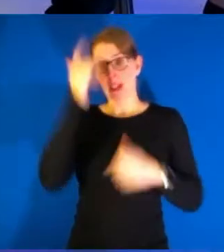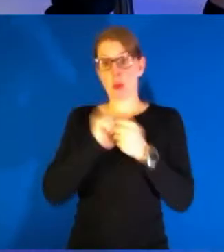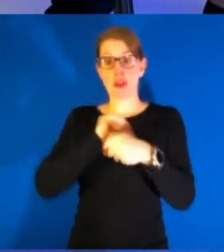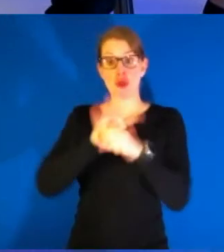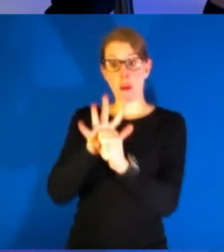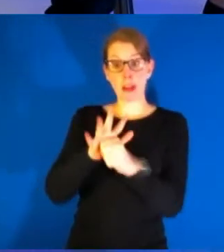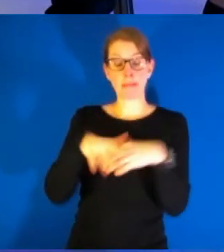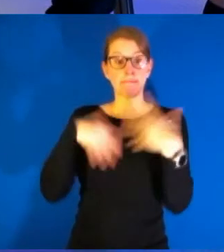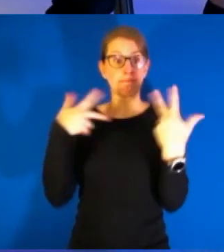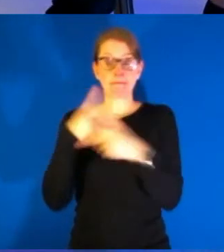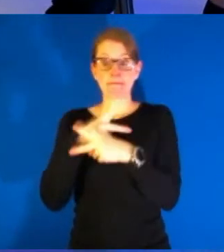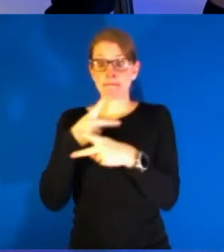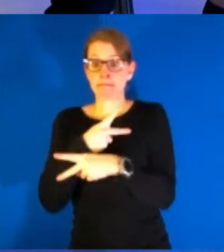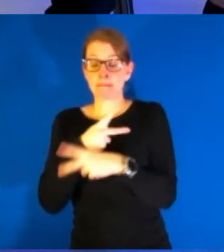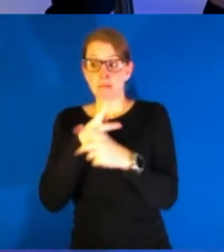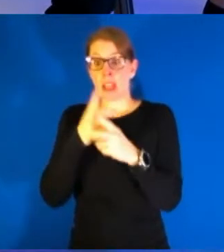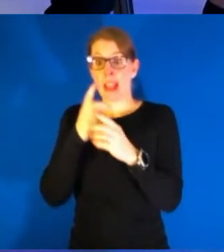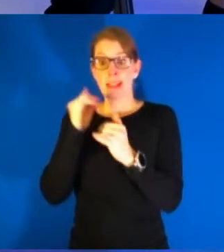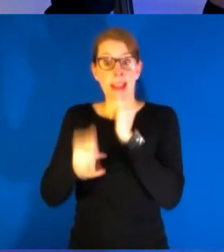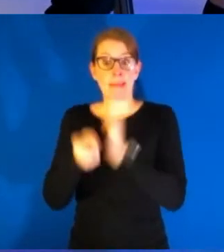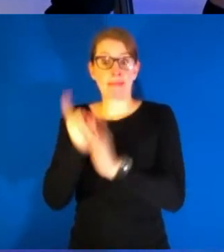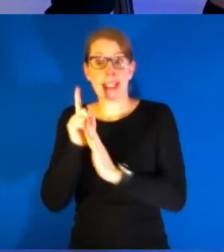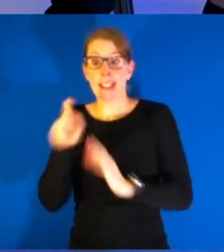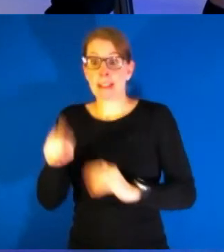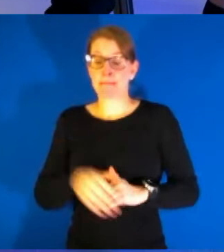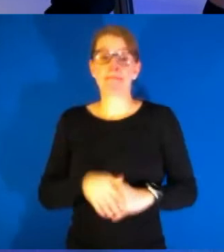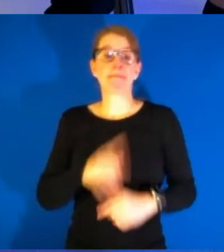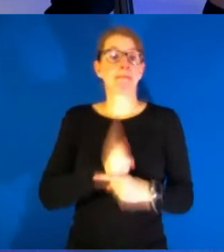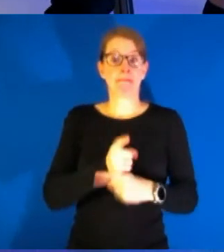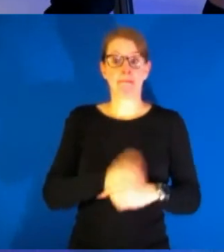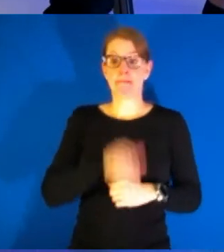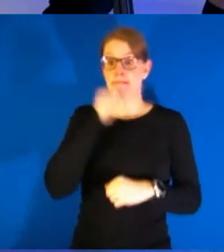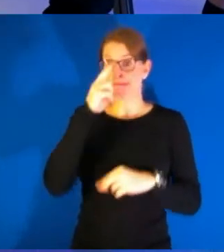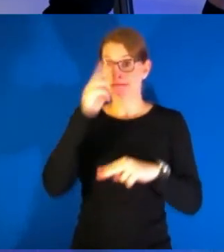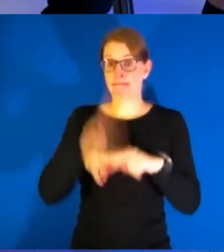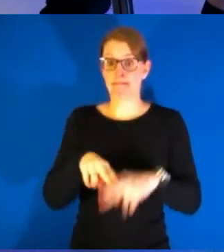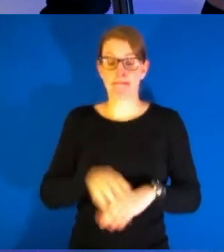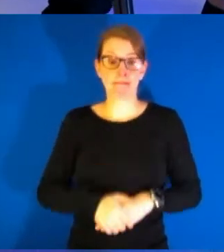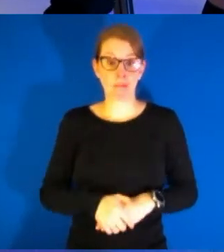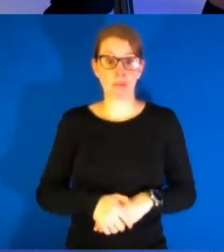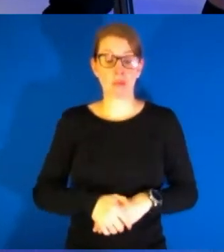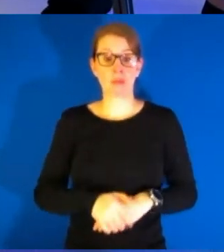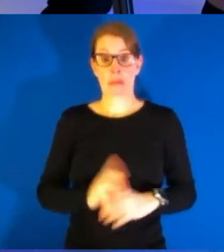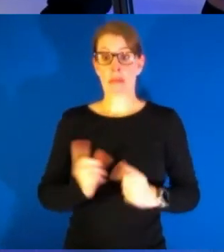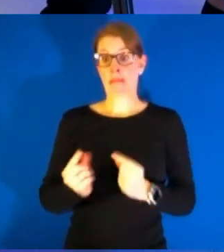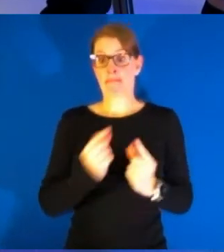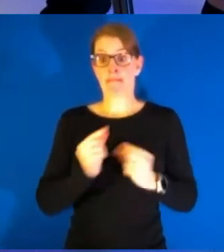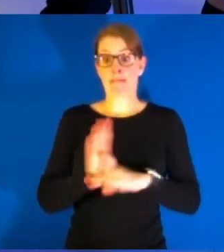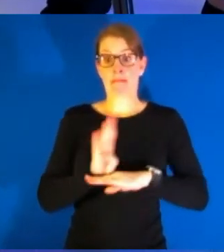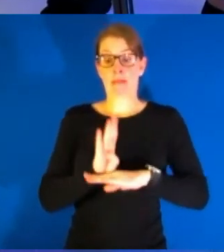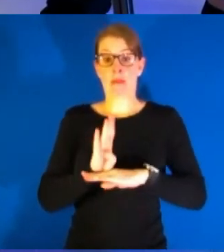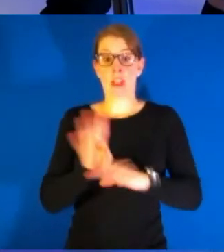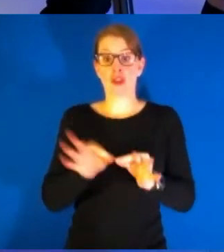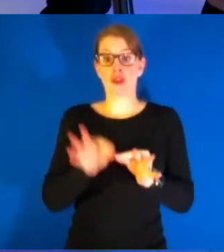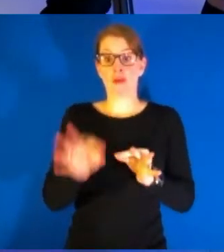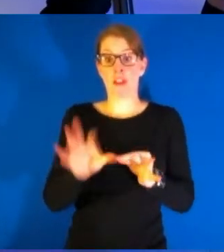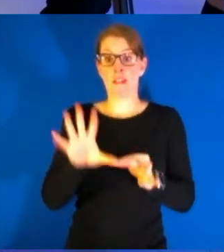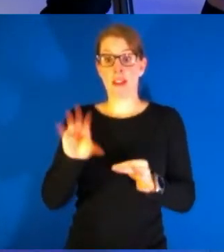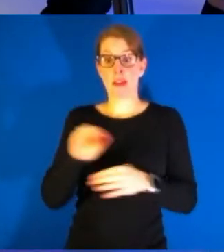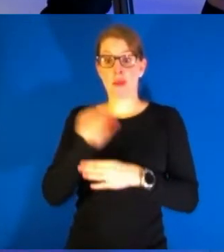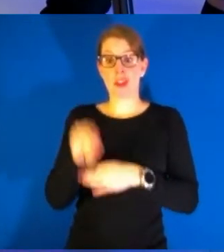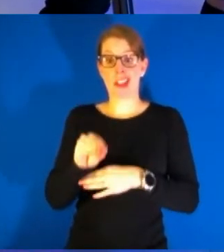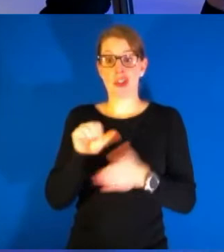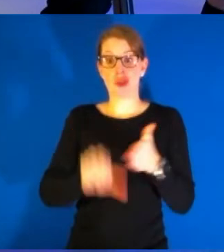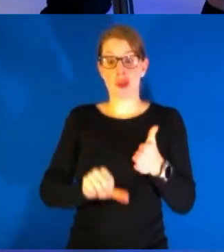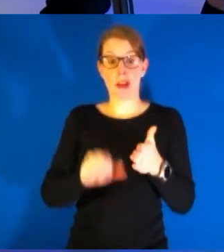that out on the fly like that. Yes. Yep. Yes. Yep. Not fun when you've got so much going on. Because last week we deferred about 50% of surgeries. Are we back